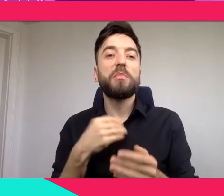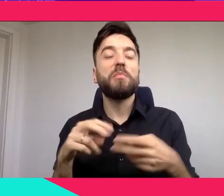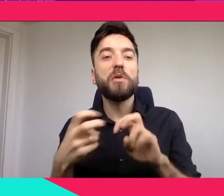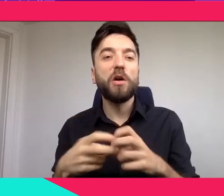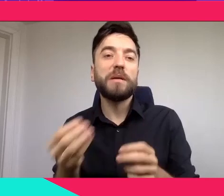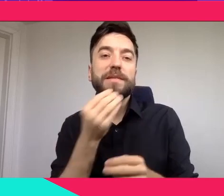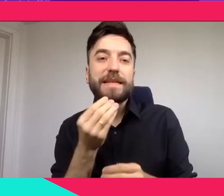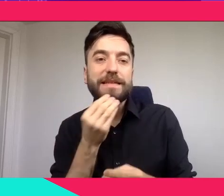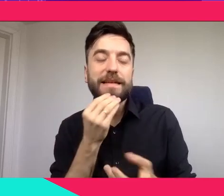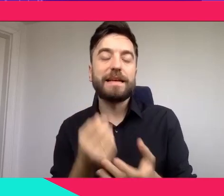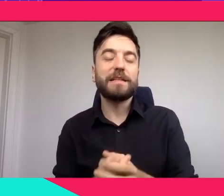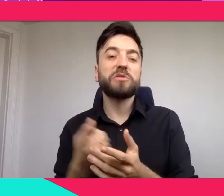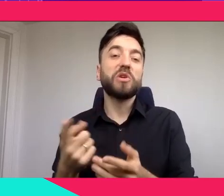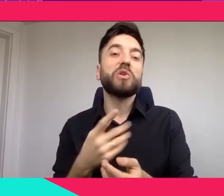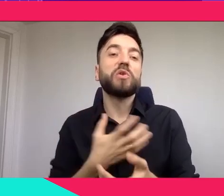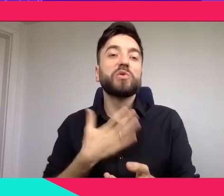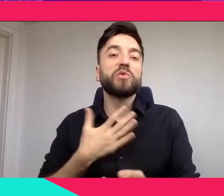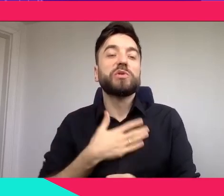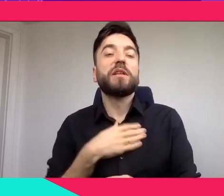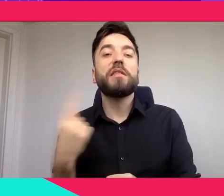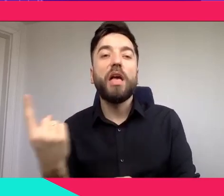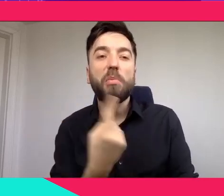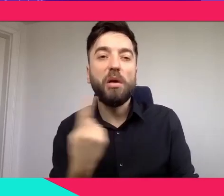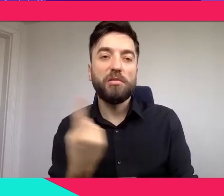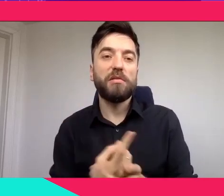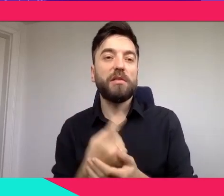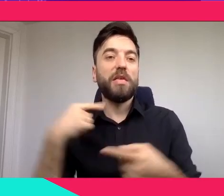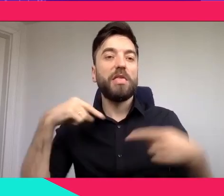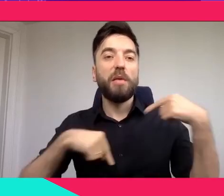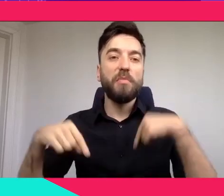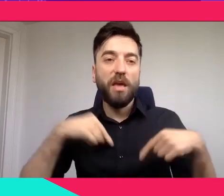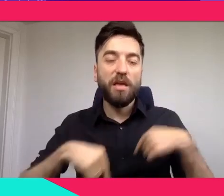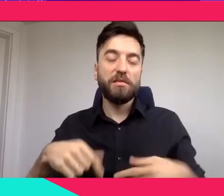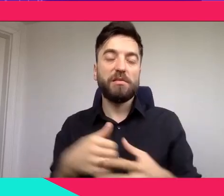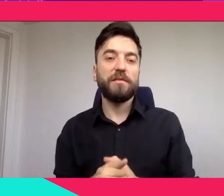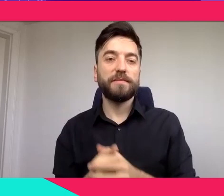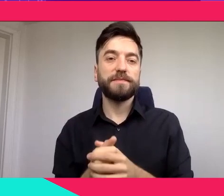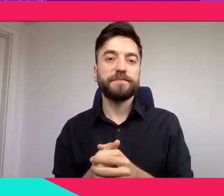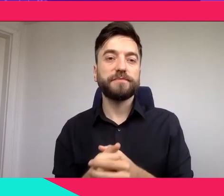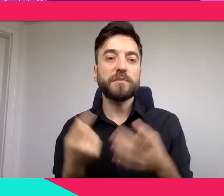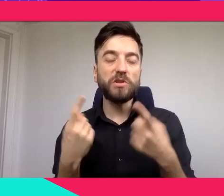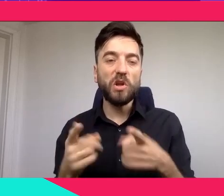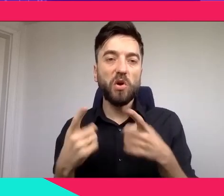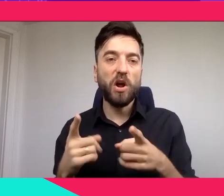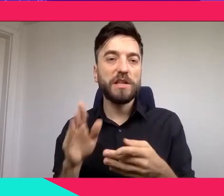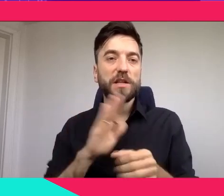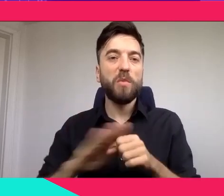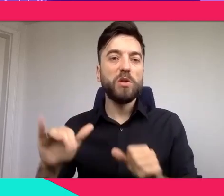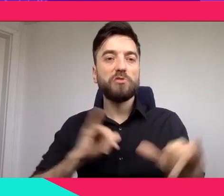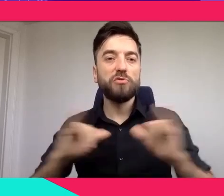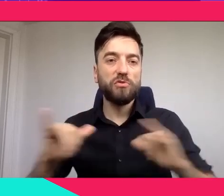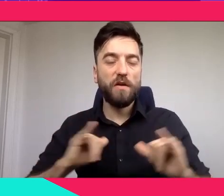from each other. So the NGOs had learned that it's sometimes easier